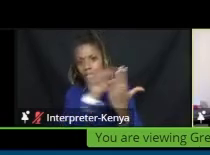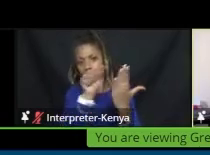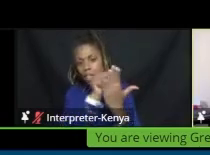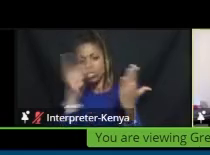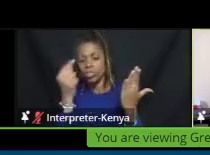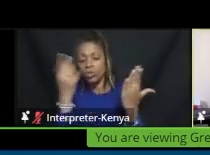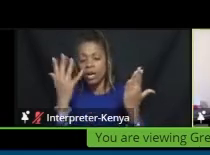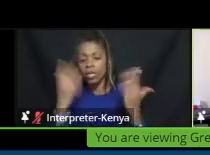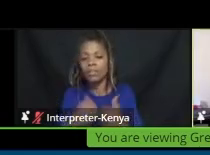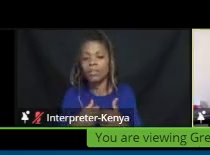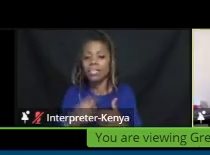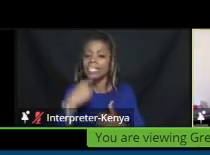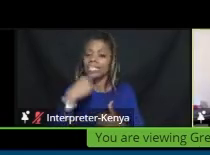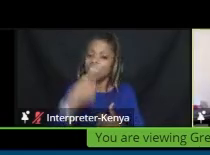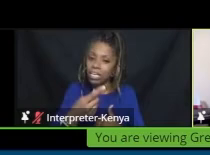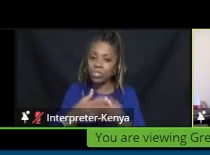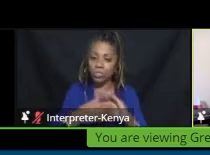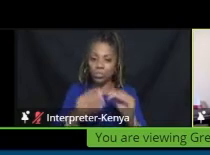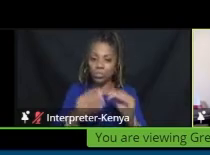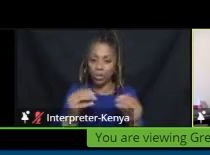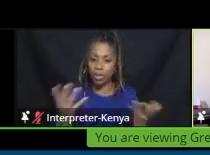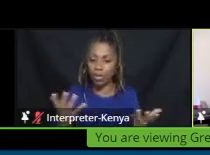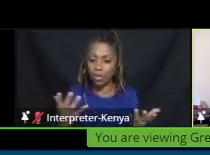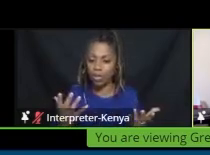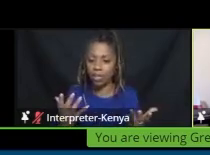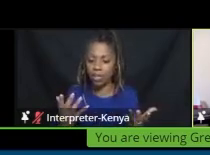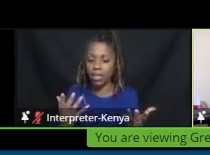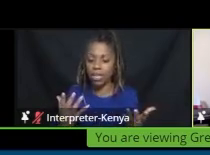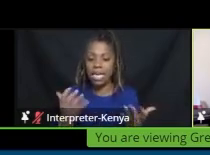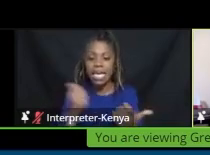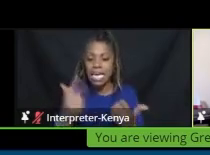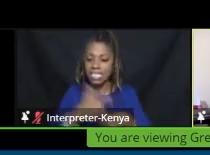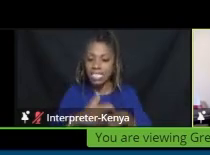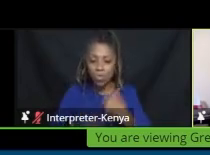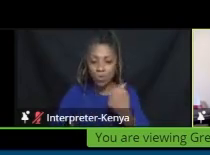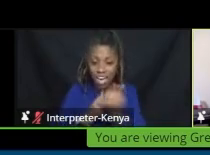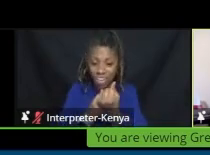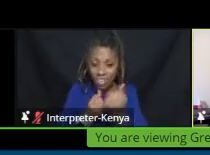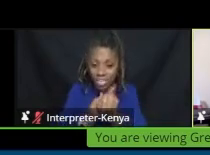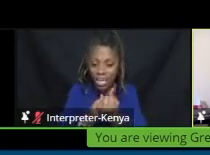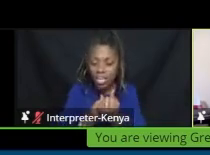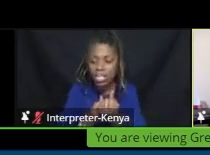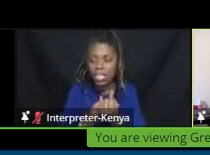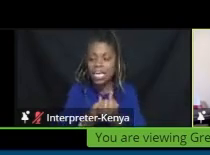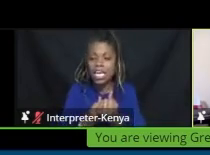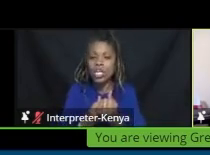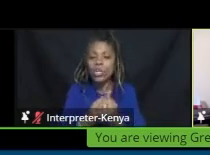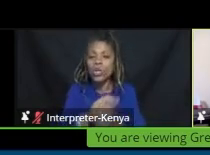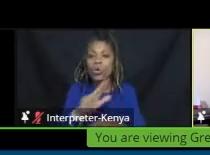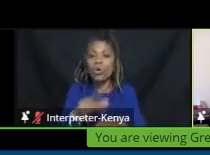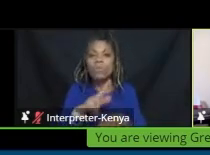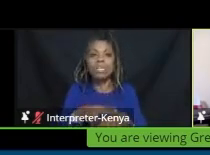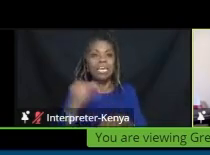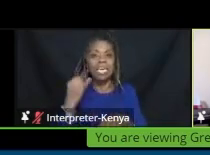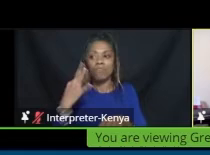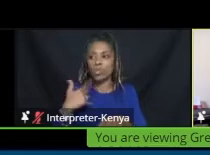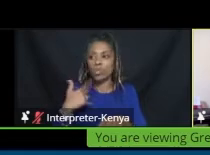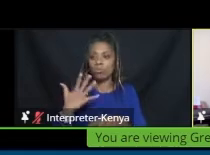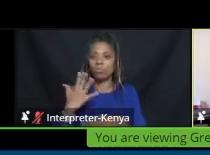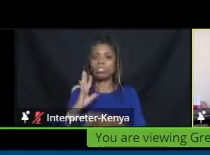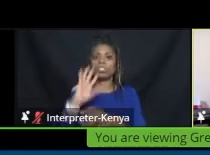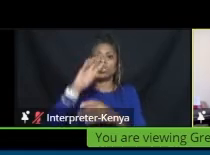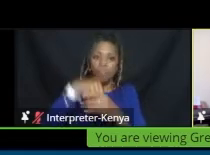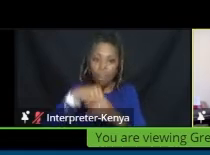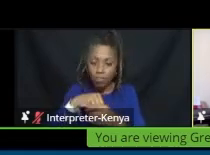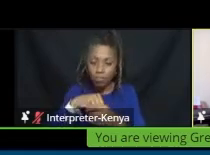for children, it more than likely started with someone, either your own child, a niece, a nephew, a family friend,